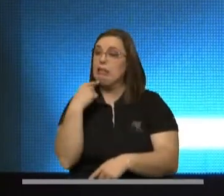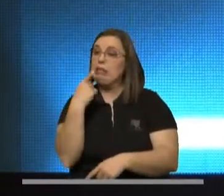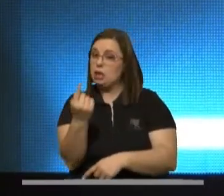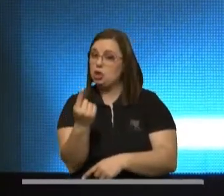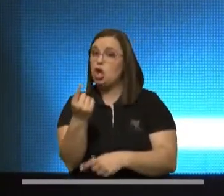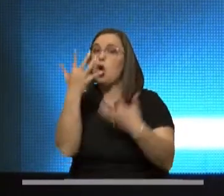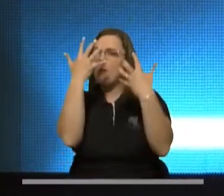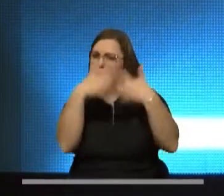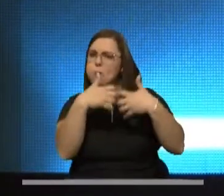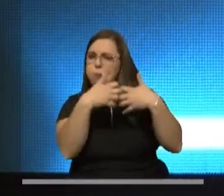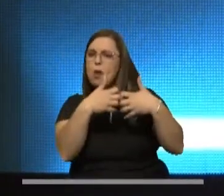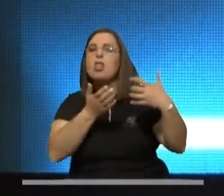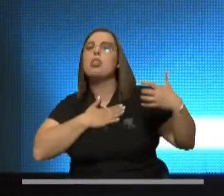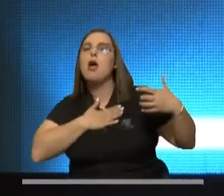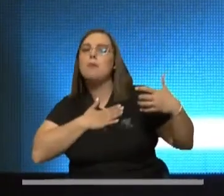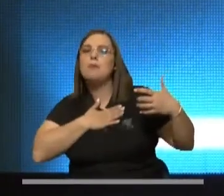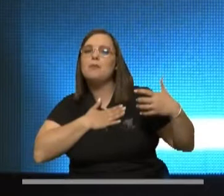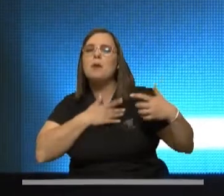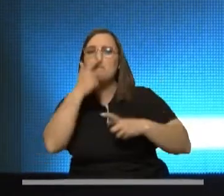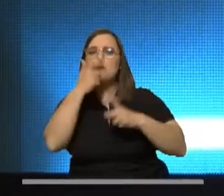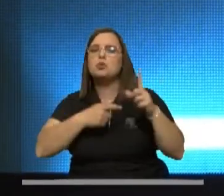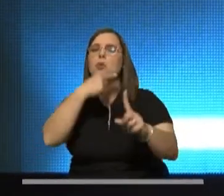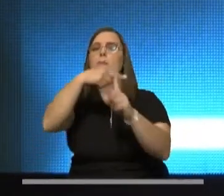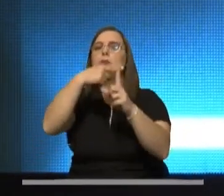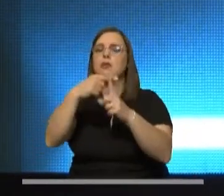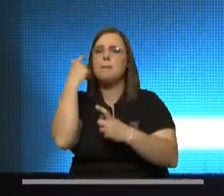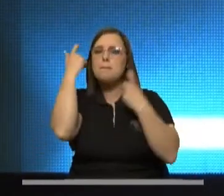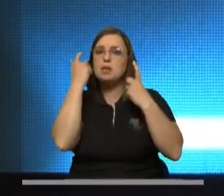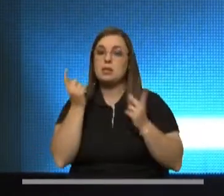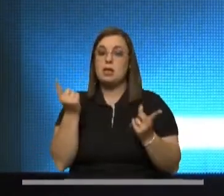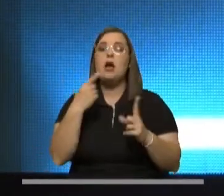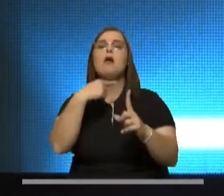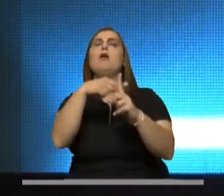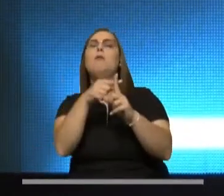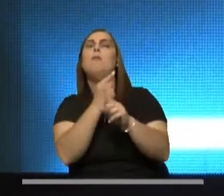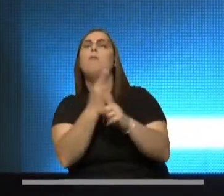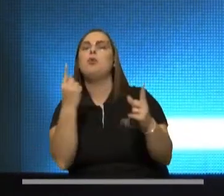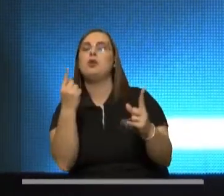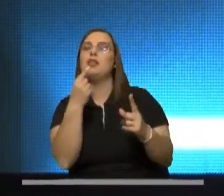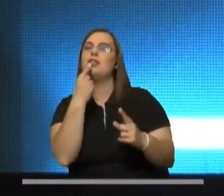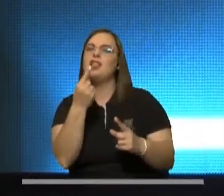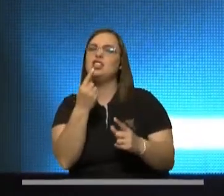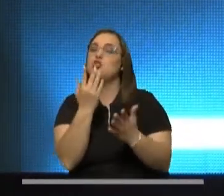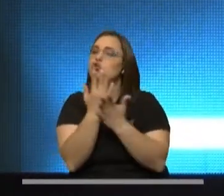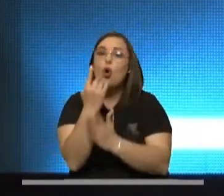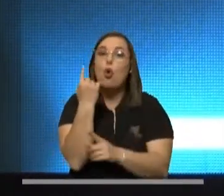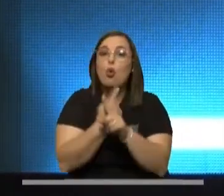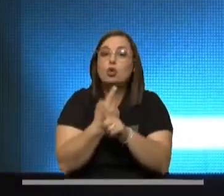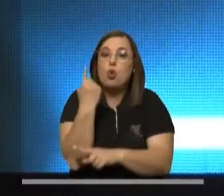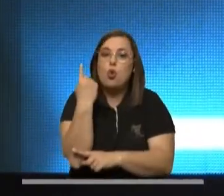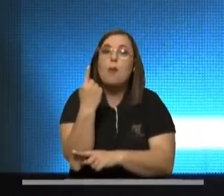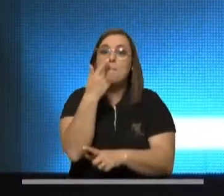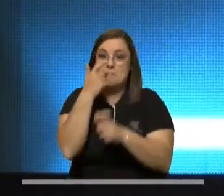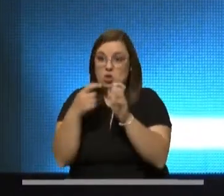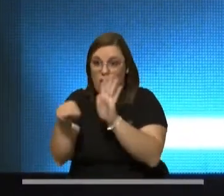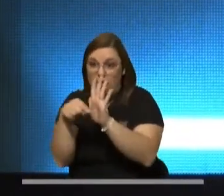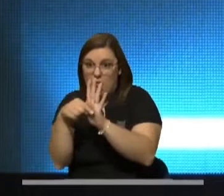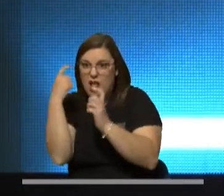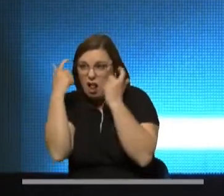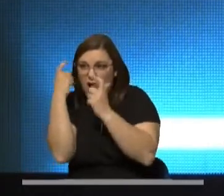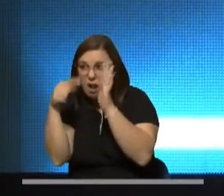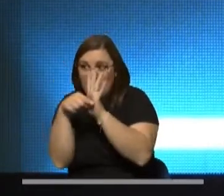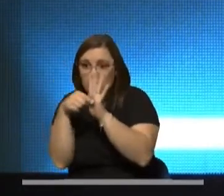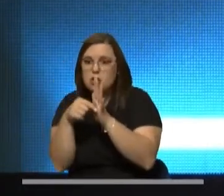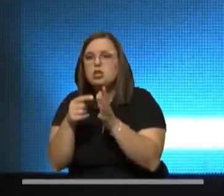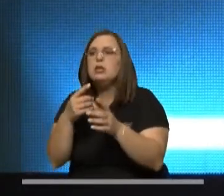a wonderful sentence. He says that doubts had made him optimistic. He's an optimist because there's one single